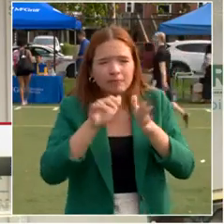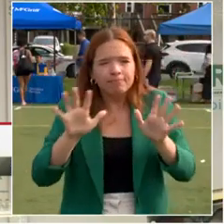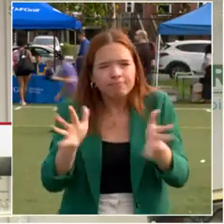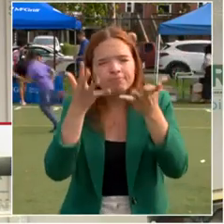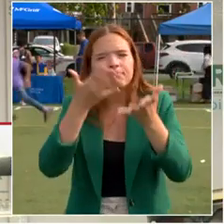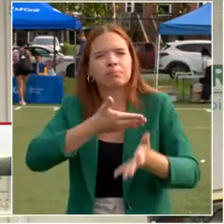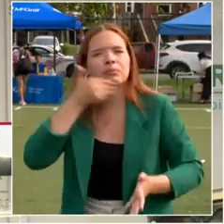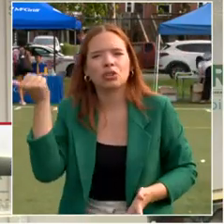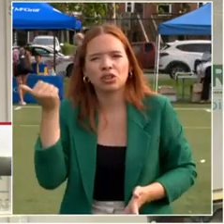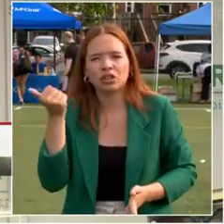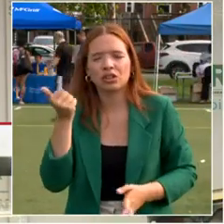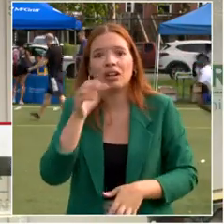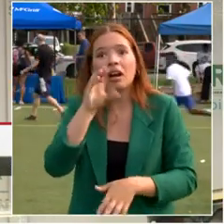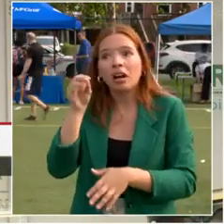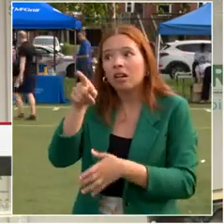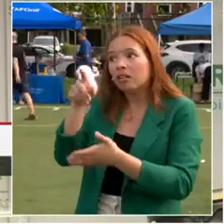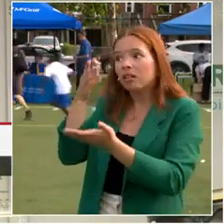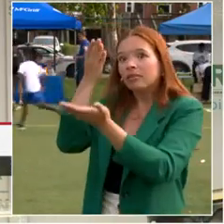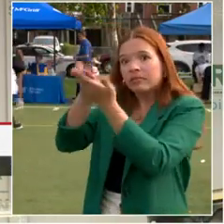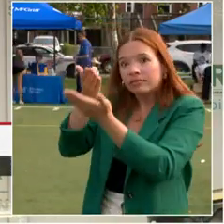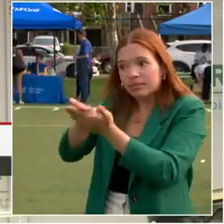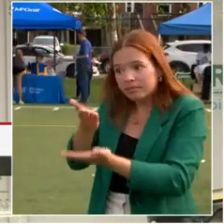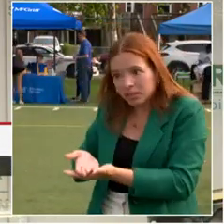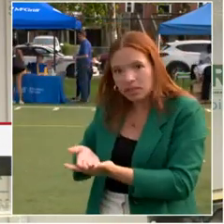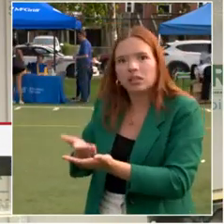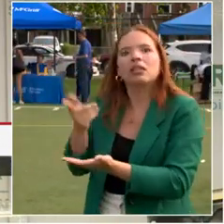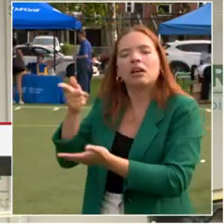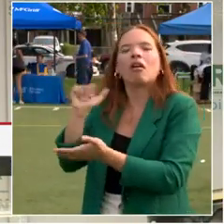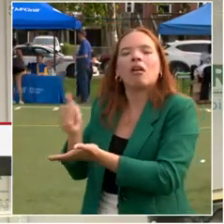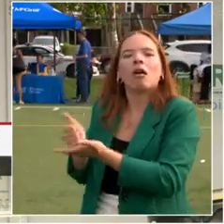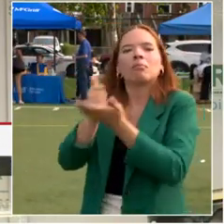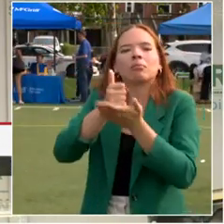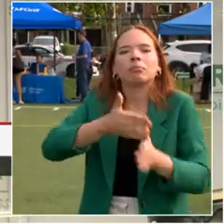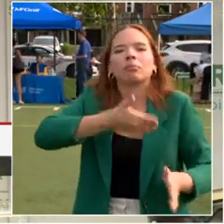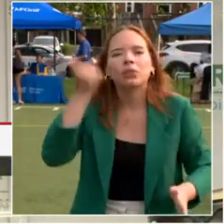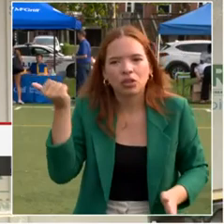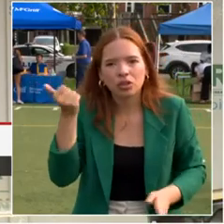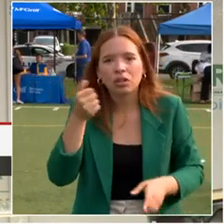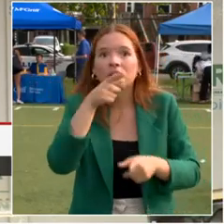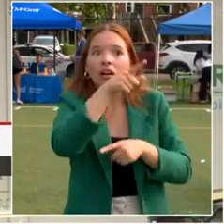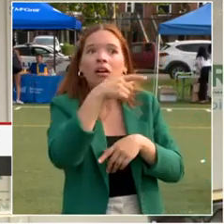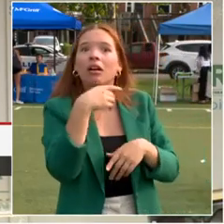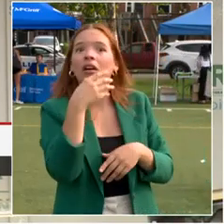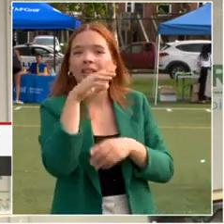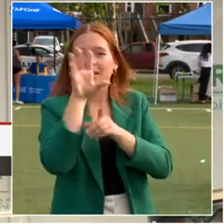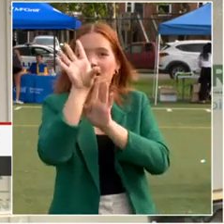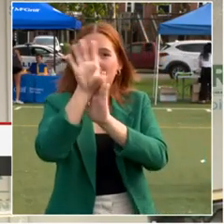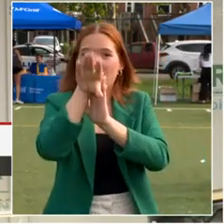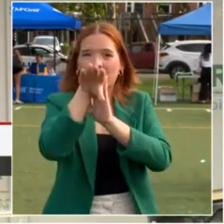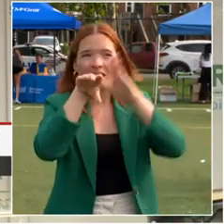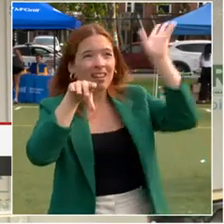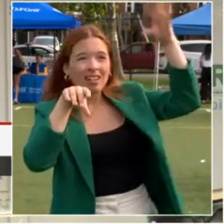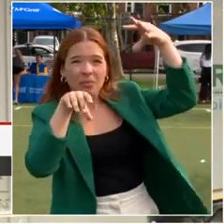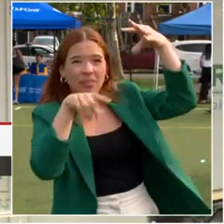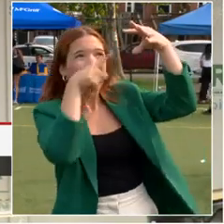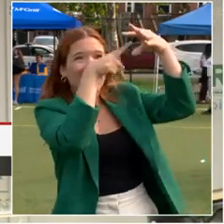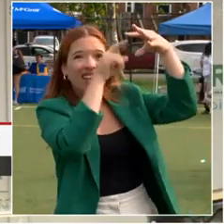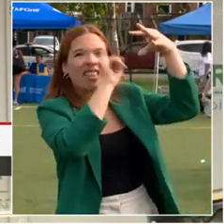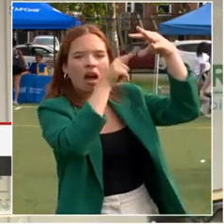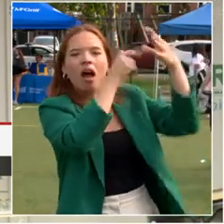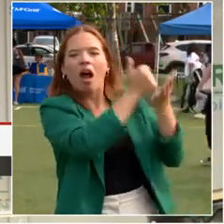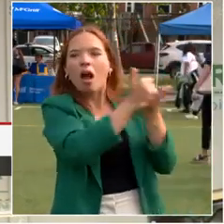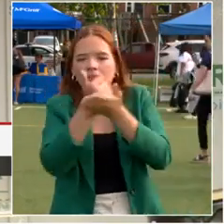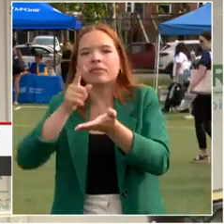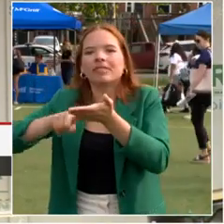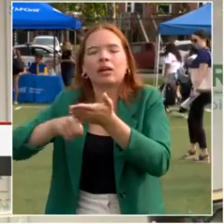have been critical to closing a number of cases, you are a critical component of our strategy. We thank you for all that you've